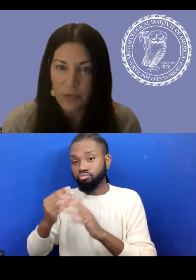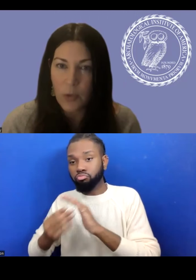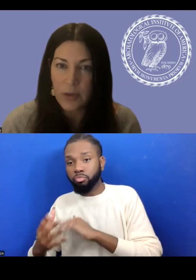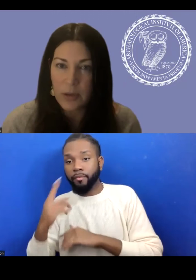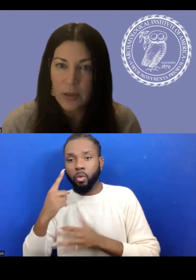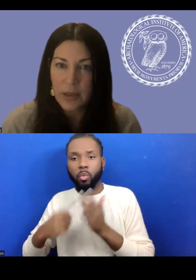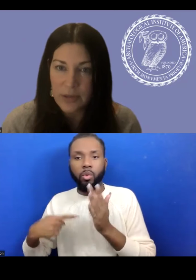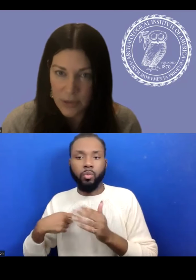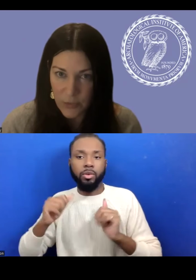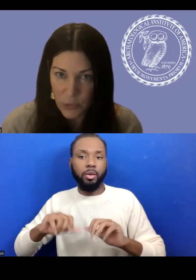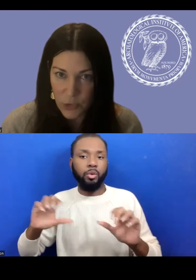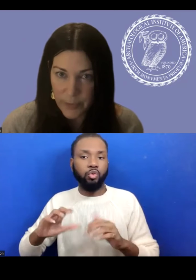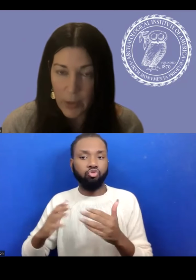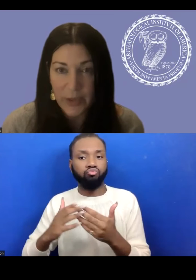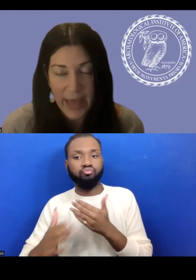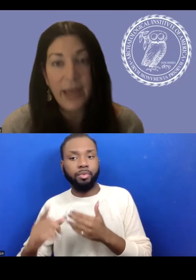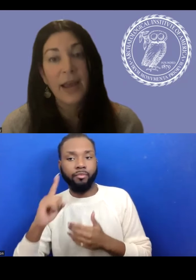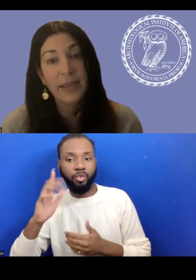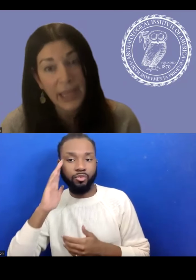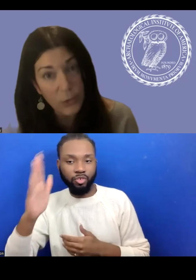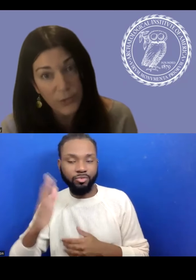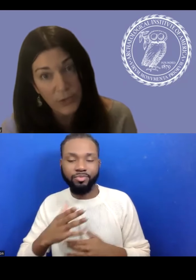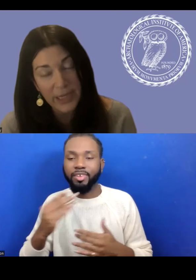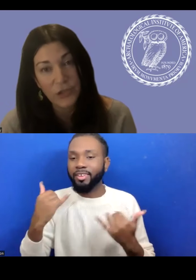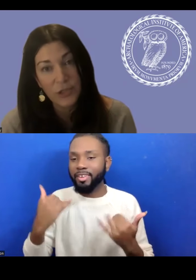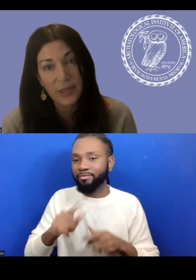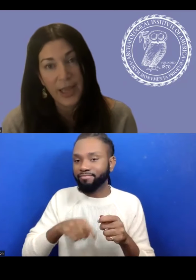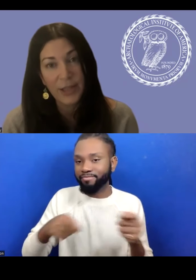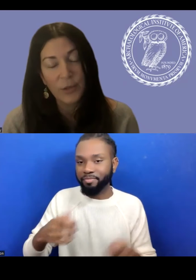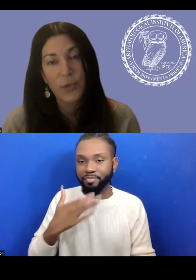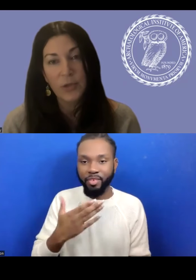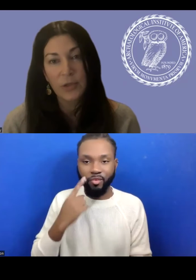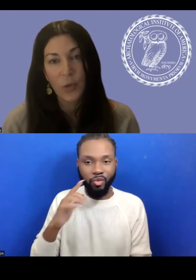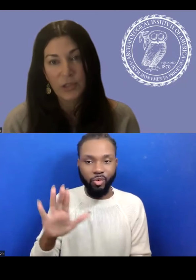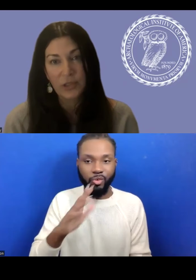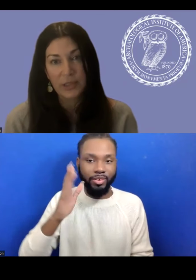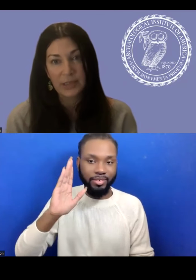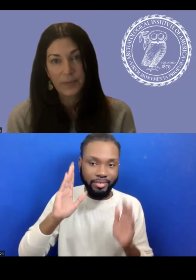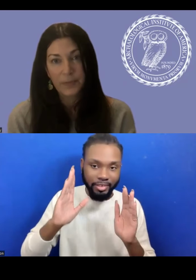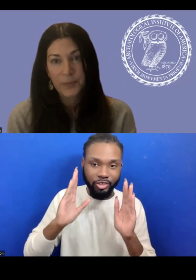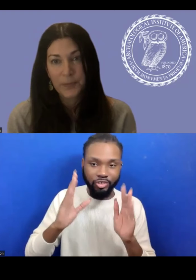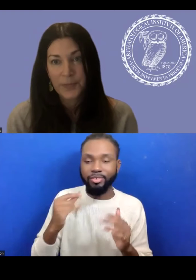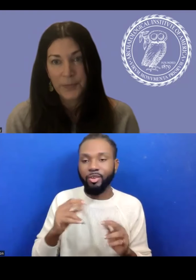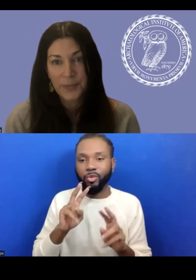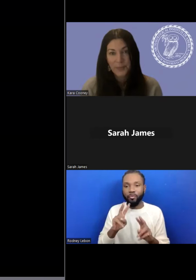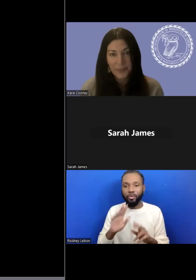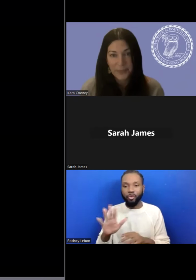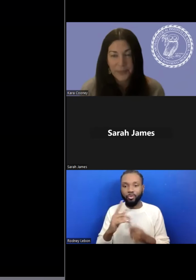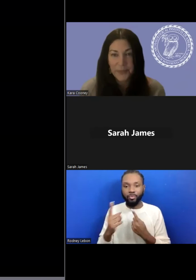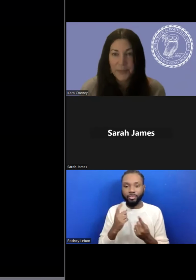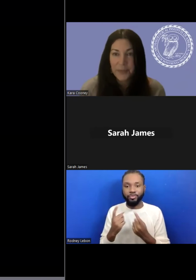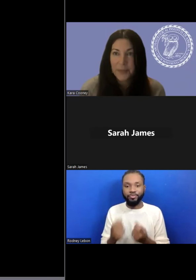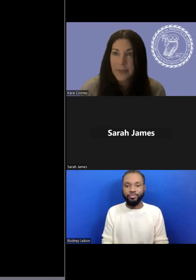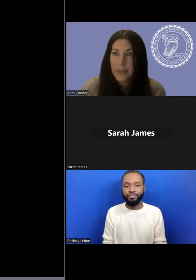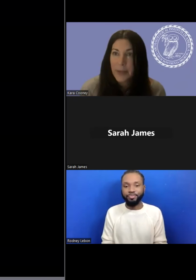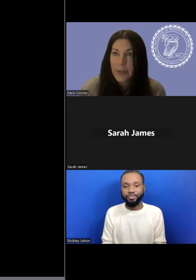going forward into the future. And with that, I thank you for your attention, and I look forward to your questions.